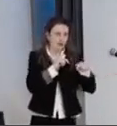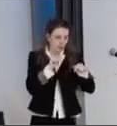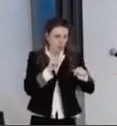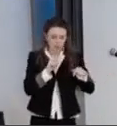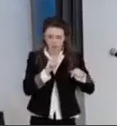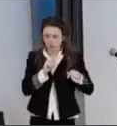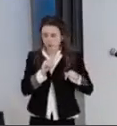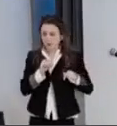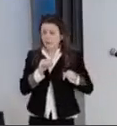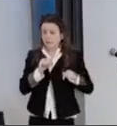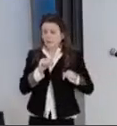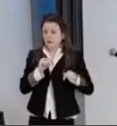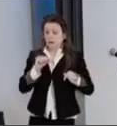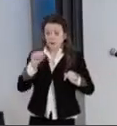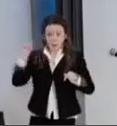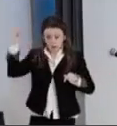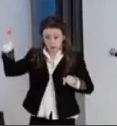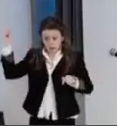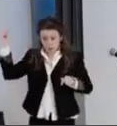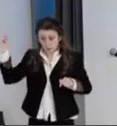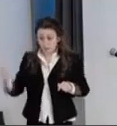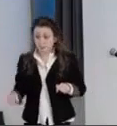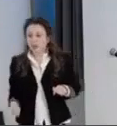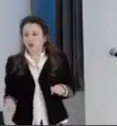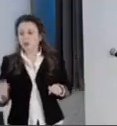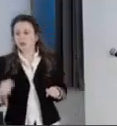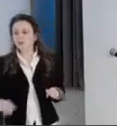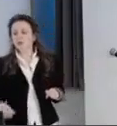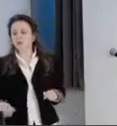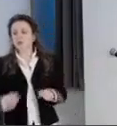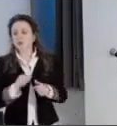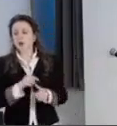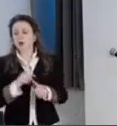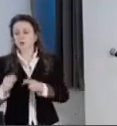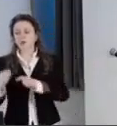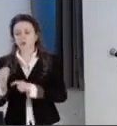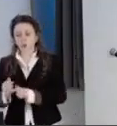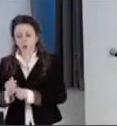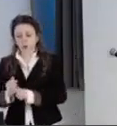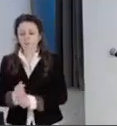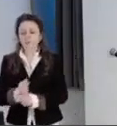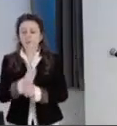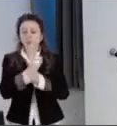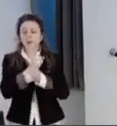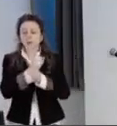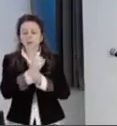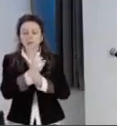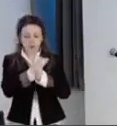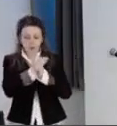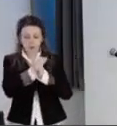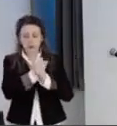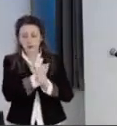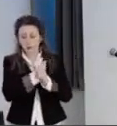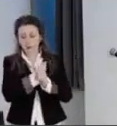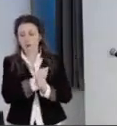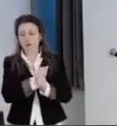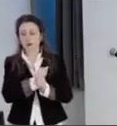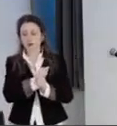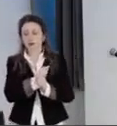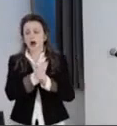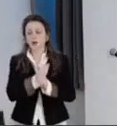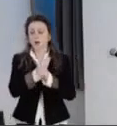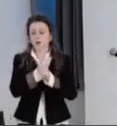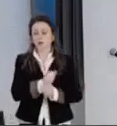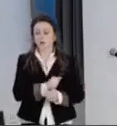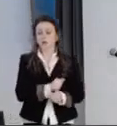doesn't actually belong, what it appears to be, we become involved in one or both of the following. First, failure to